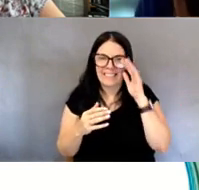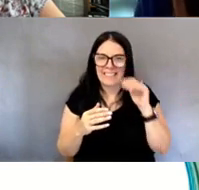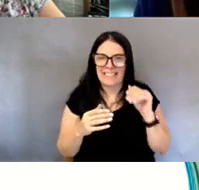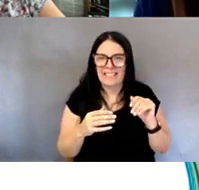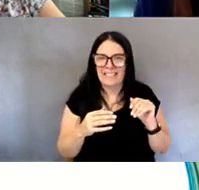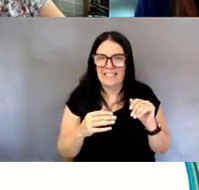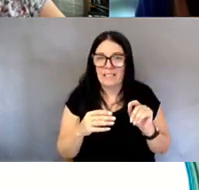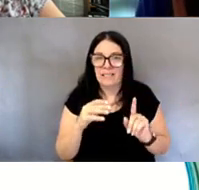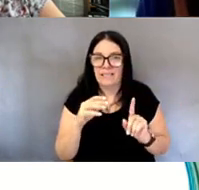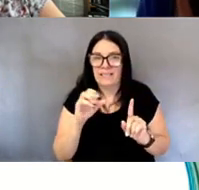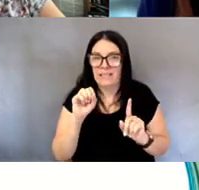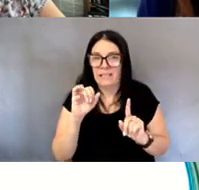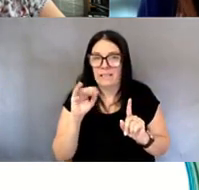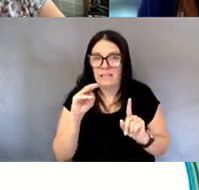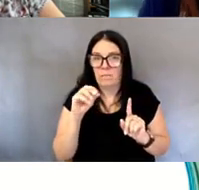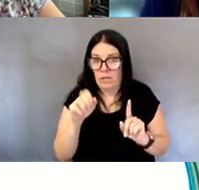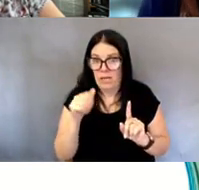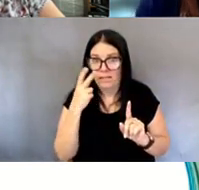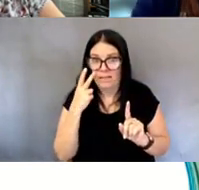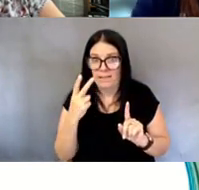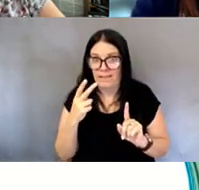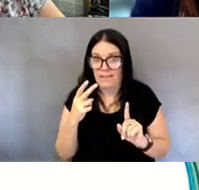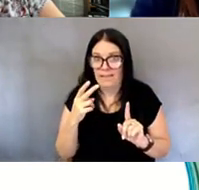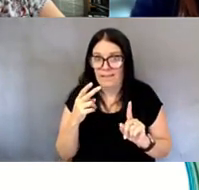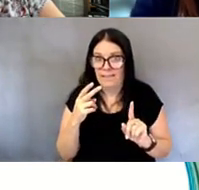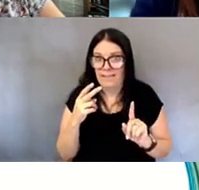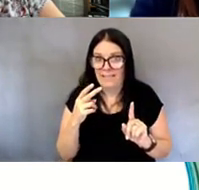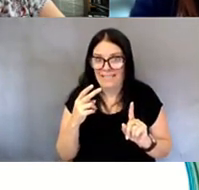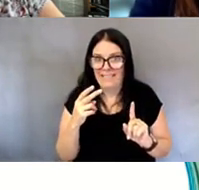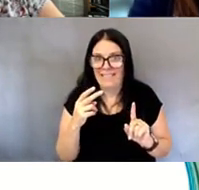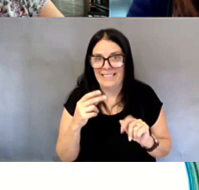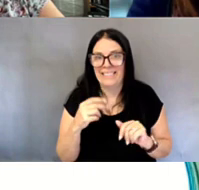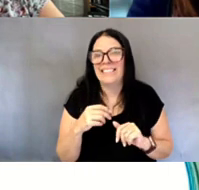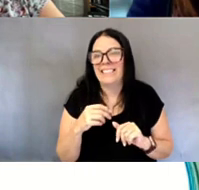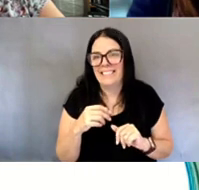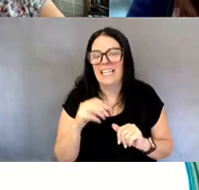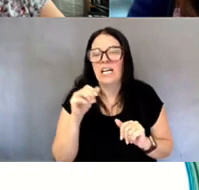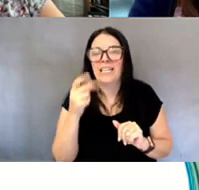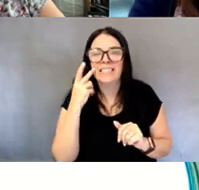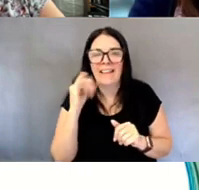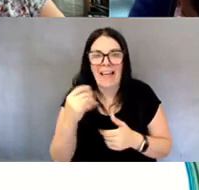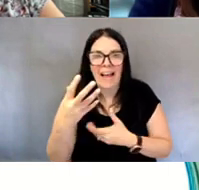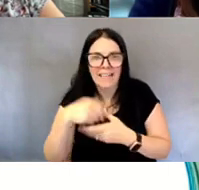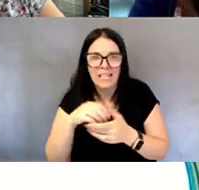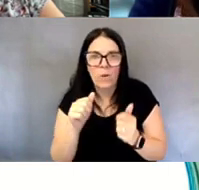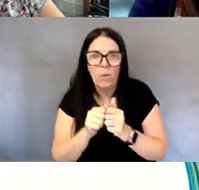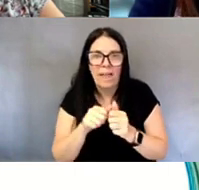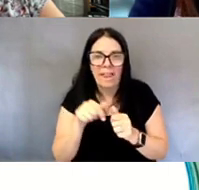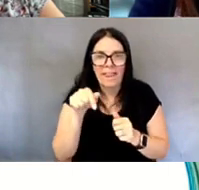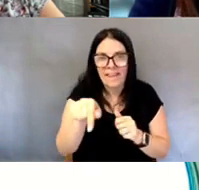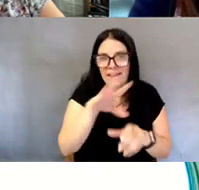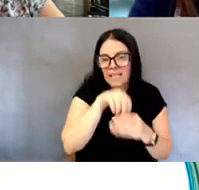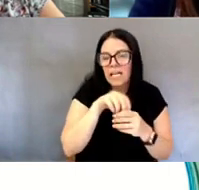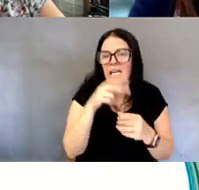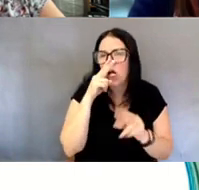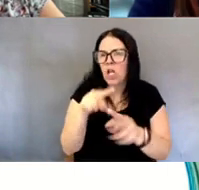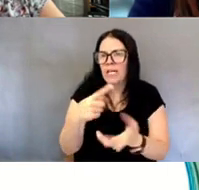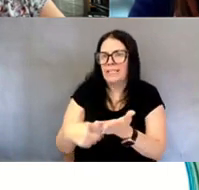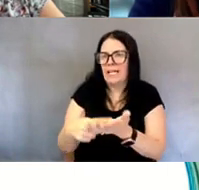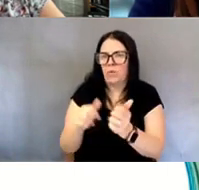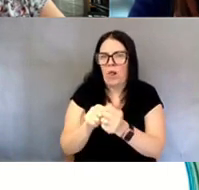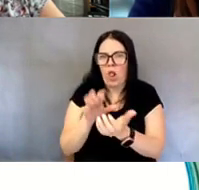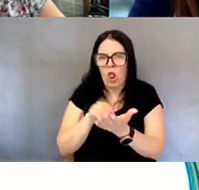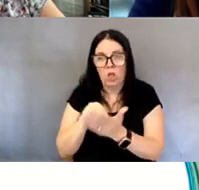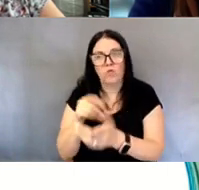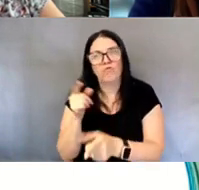Love it, because that is engagement in a nutshell. discussion with learners about their experiences.